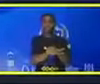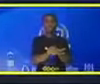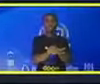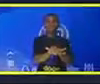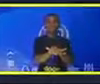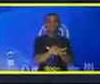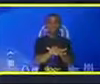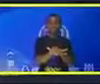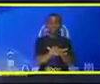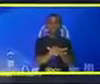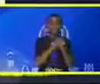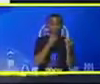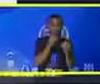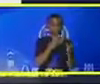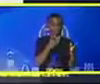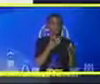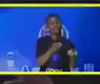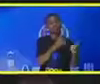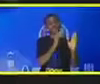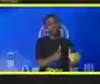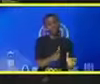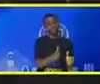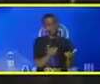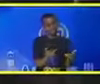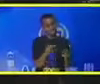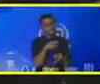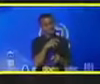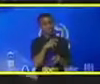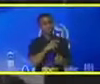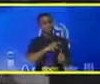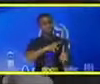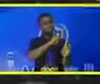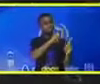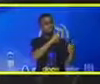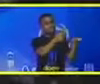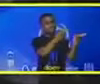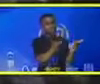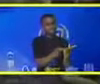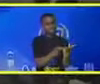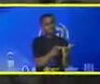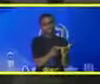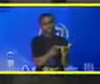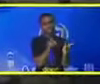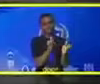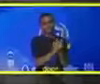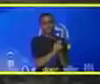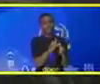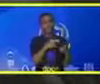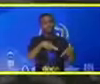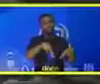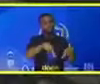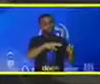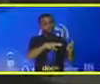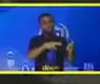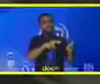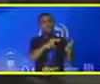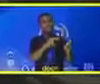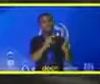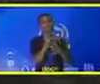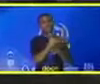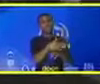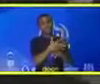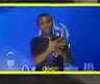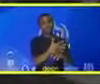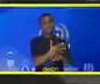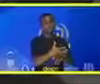his disciples, go to a place that the roads, the streets divide, and you will see a colt that